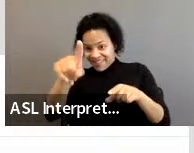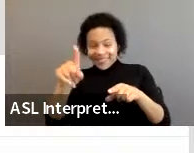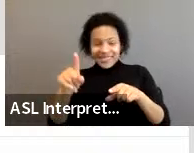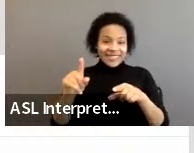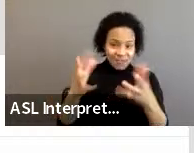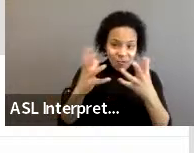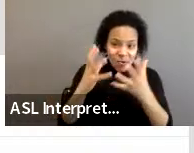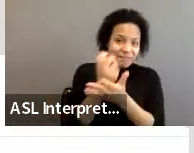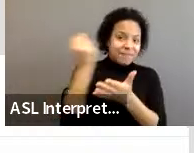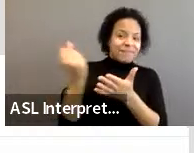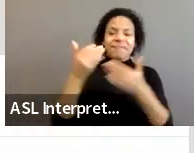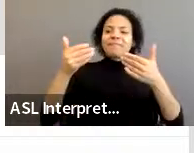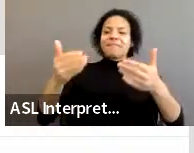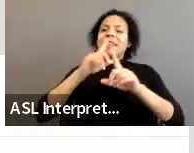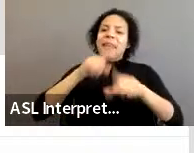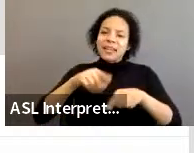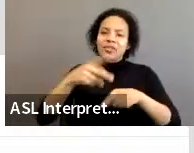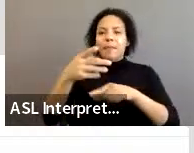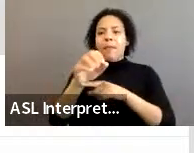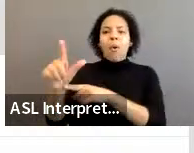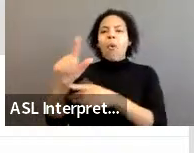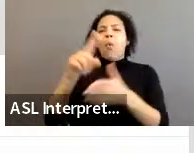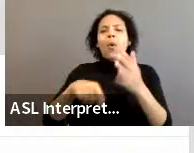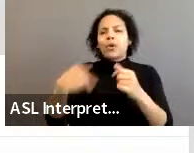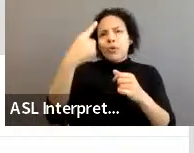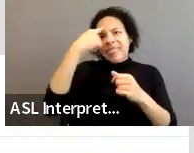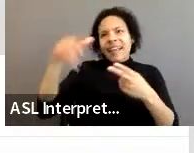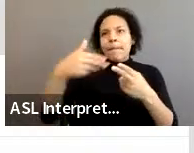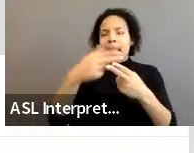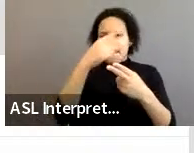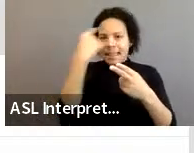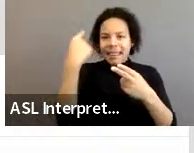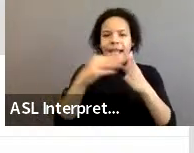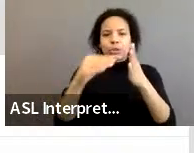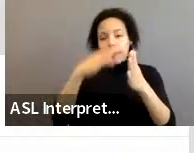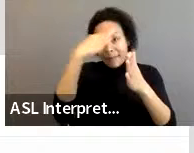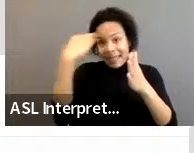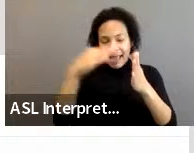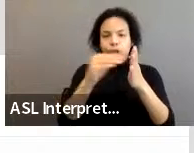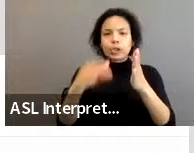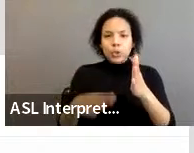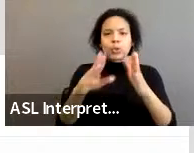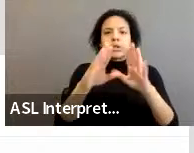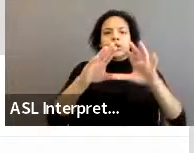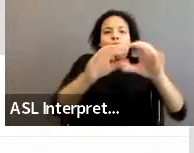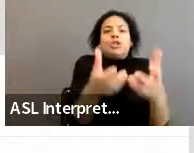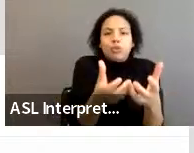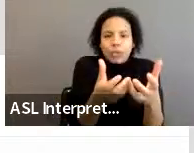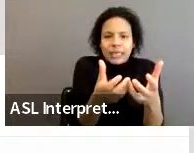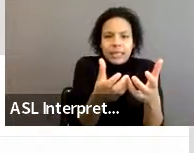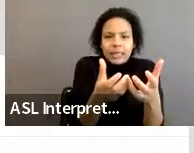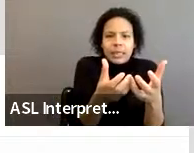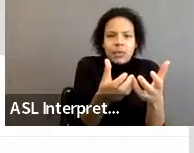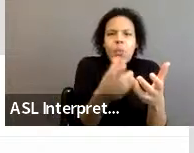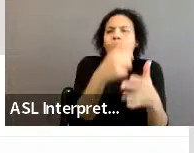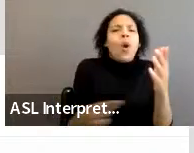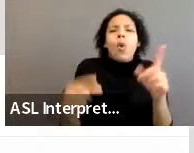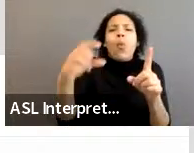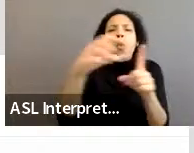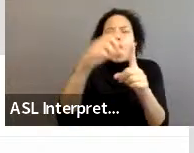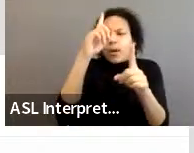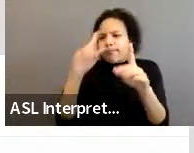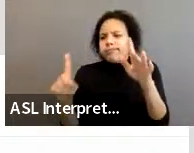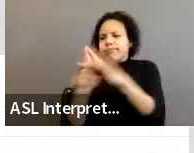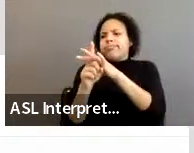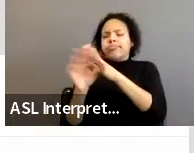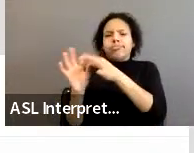Black student unions. You know, I will just, and while people are continuing to put your thoughts